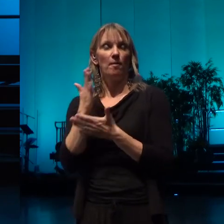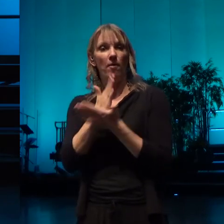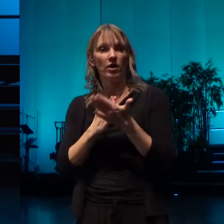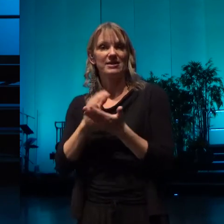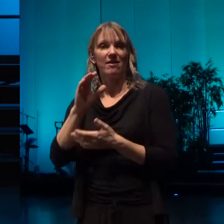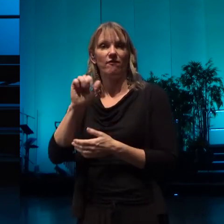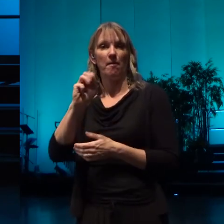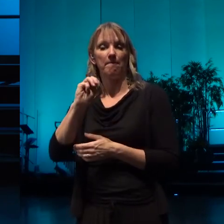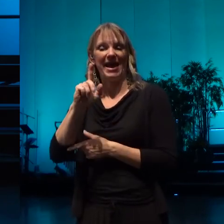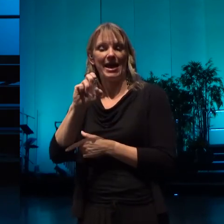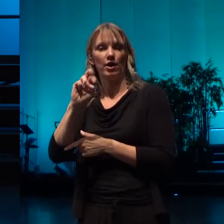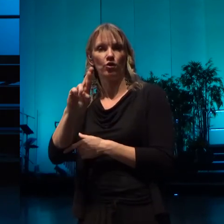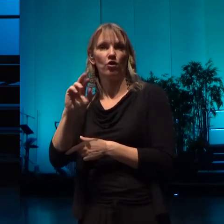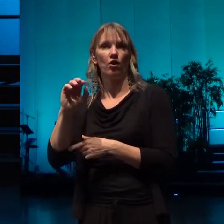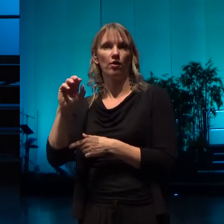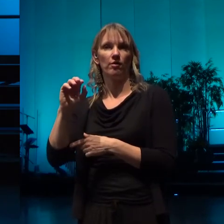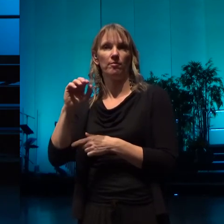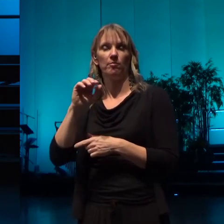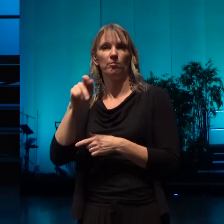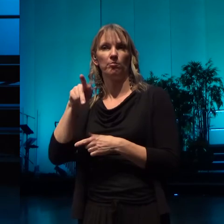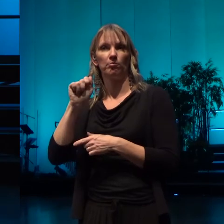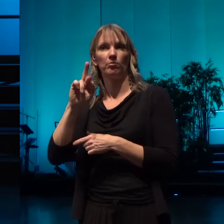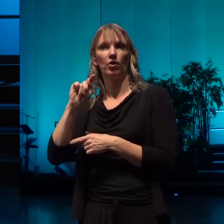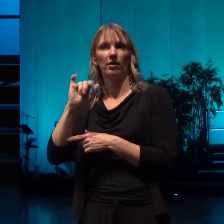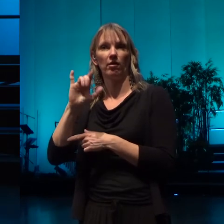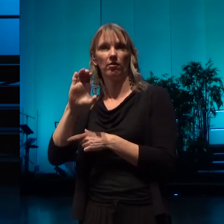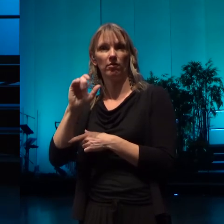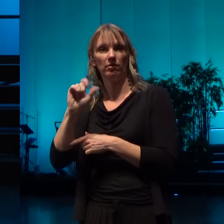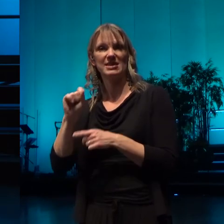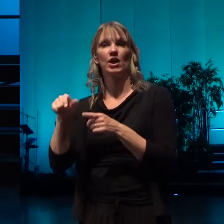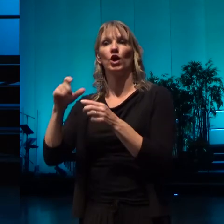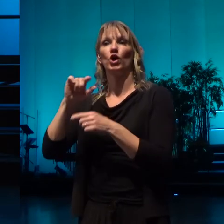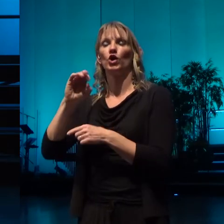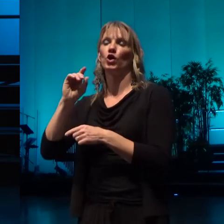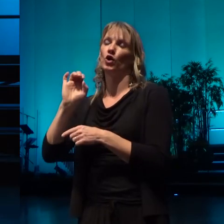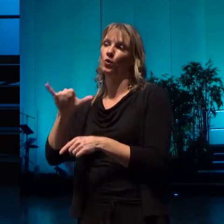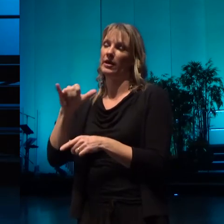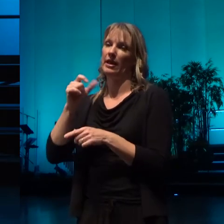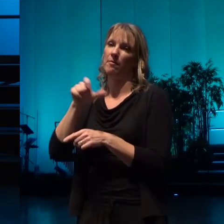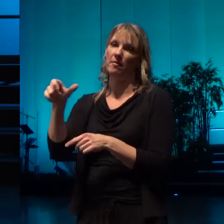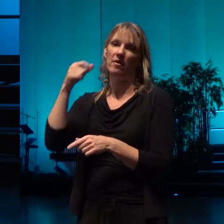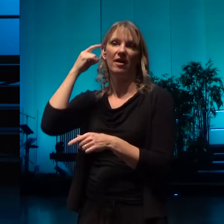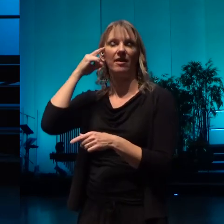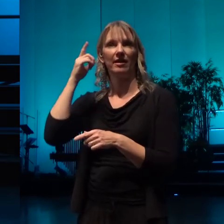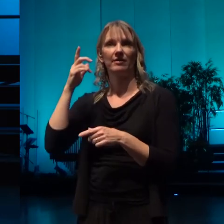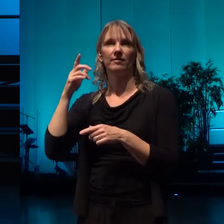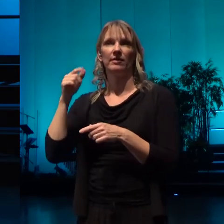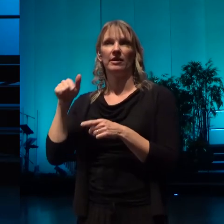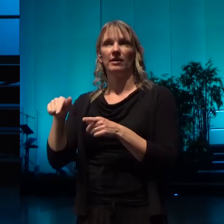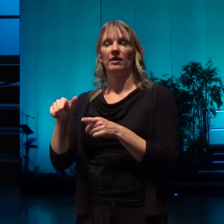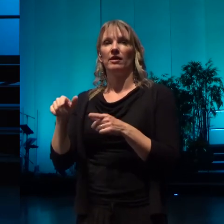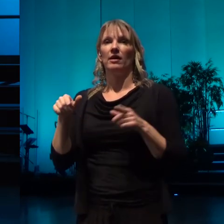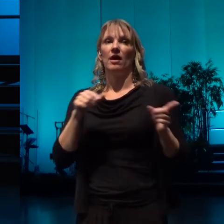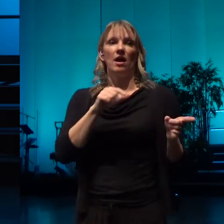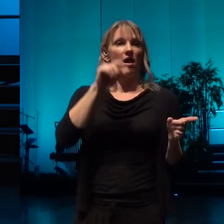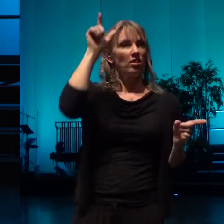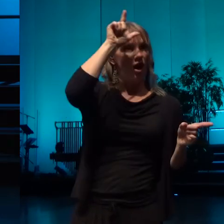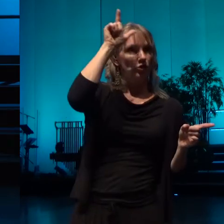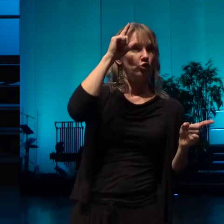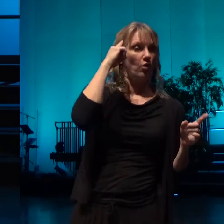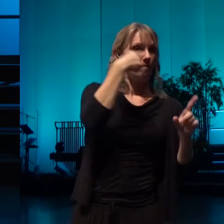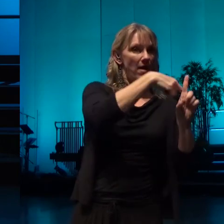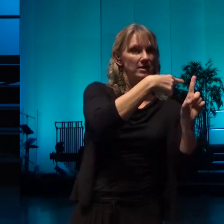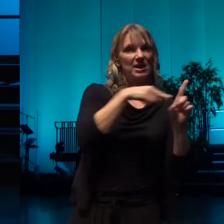are particles. Gooey people believe it's waves. And in philosophy, prickly people are logical positives and gooey people are